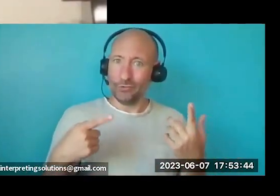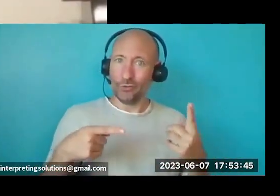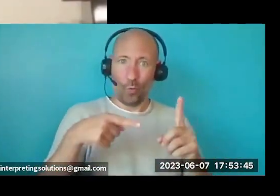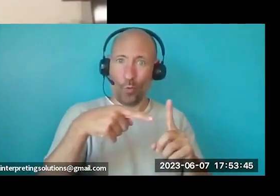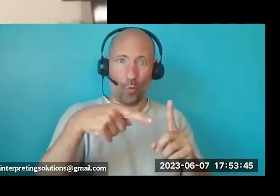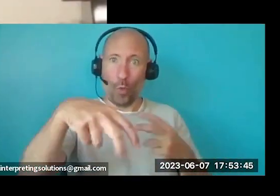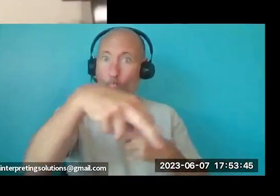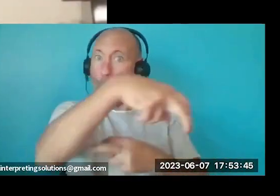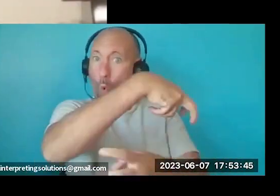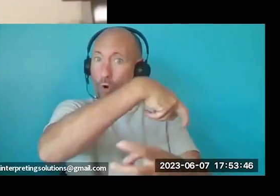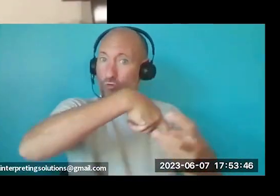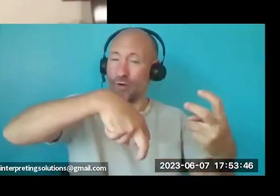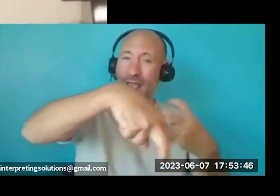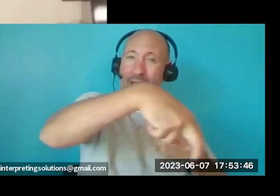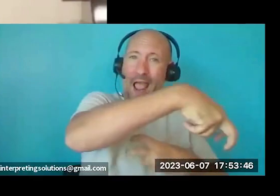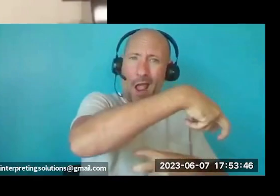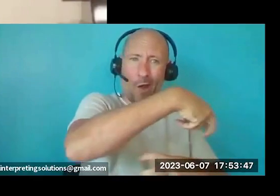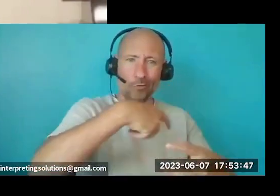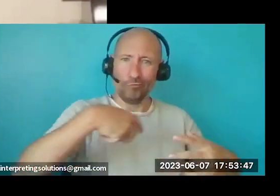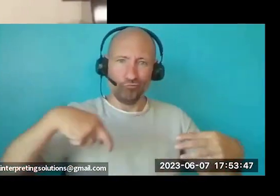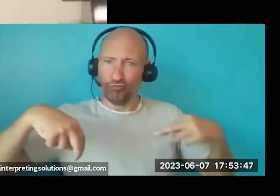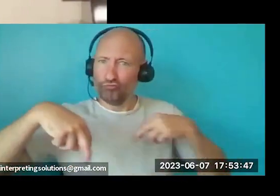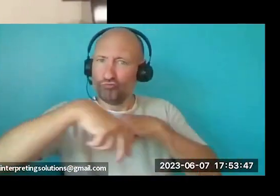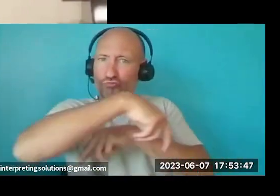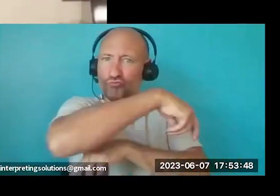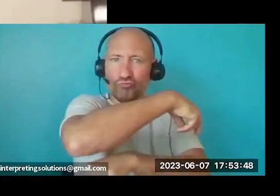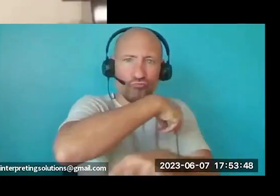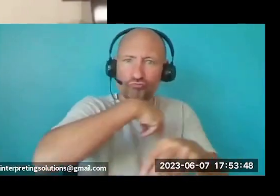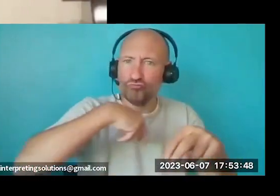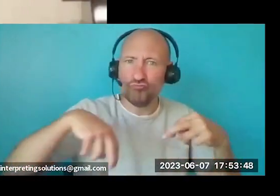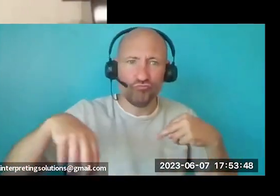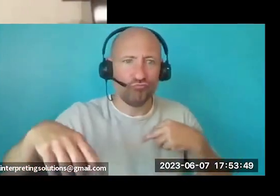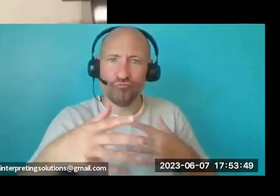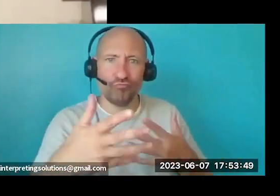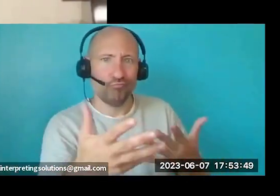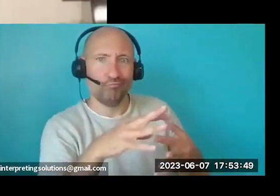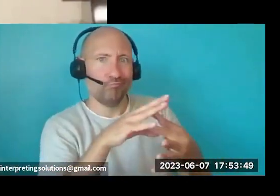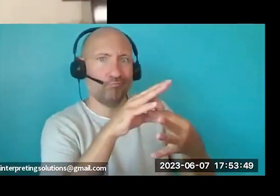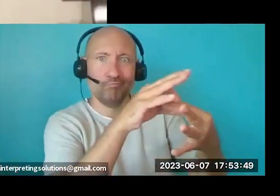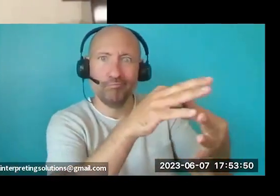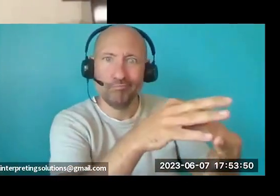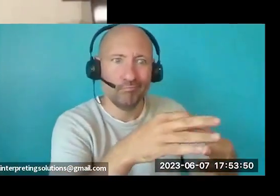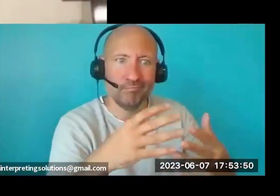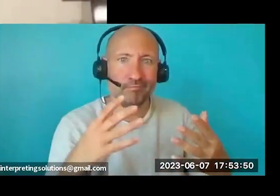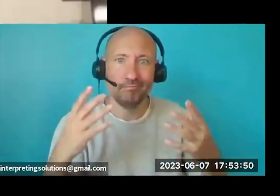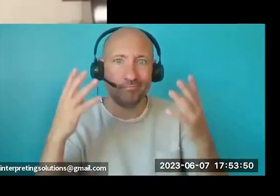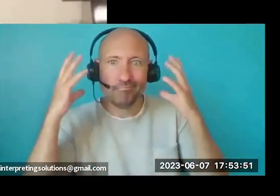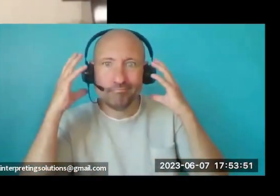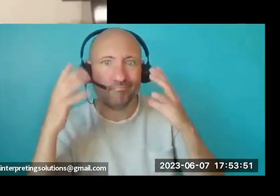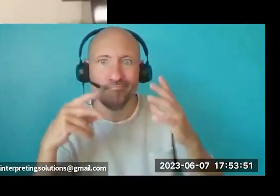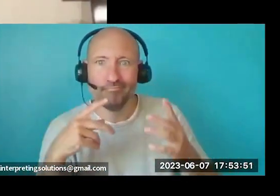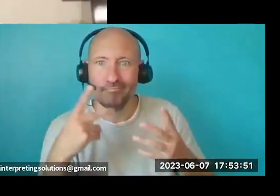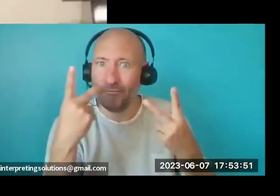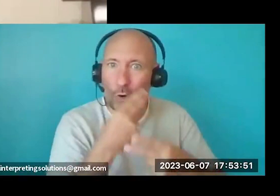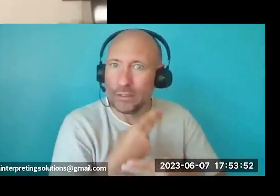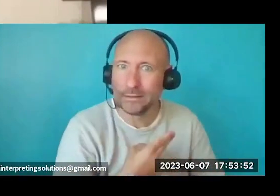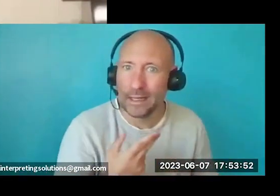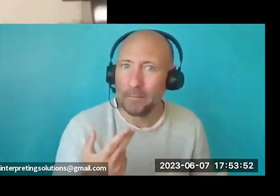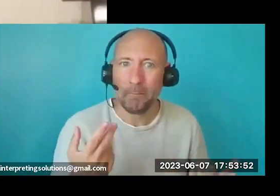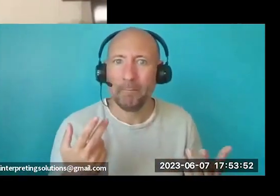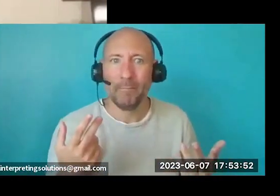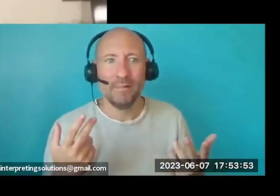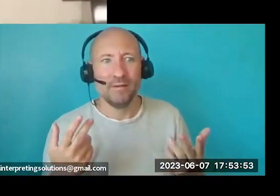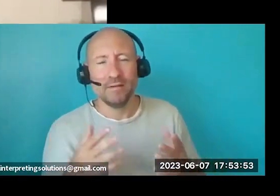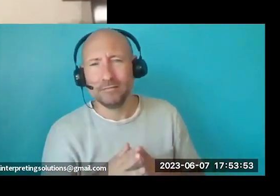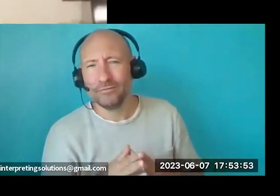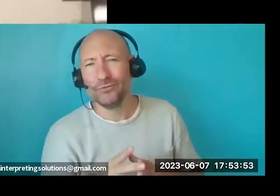in space, cross the space, be close to the performers, sit down, fall asleep. So